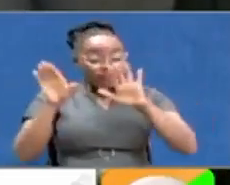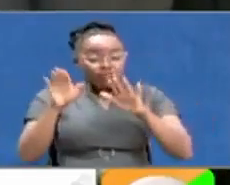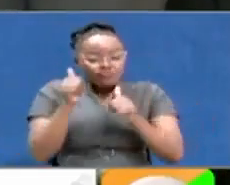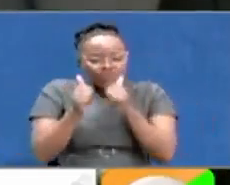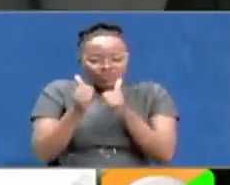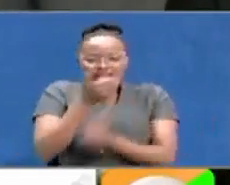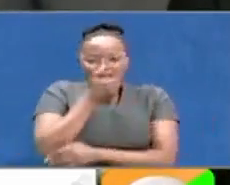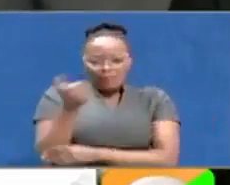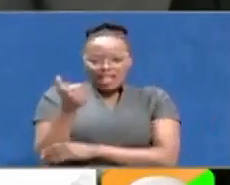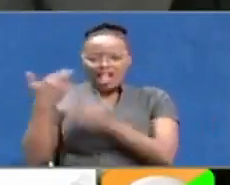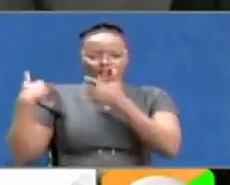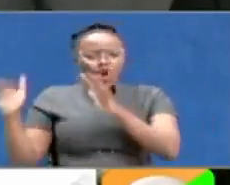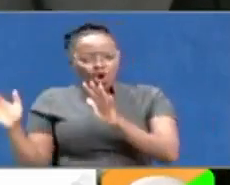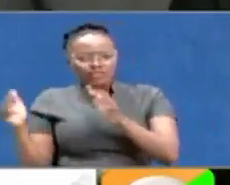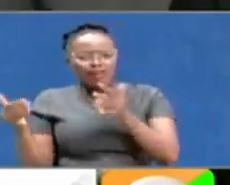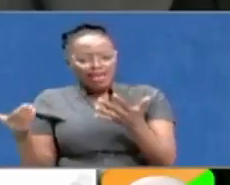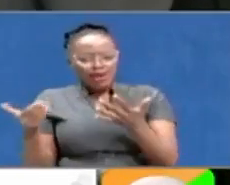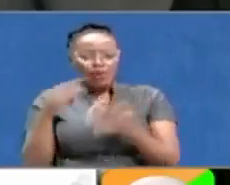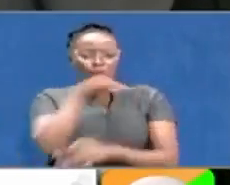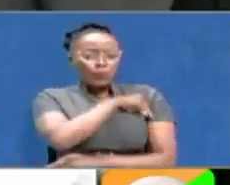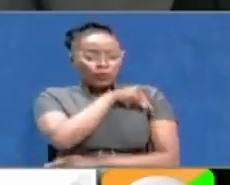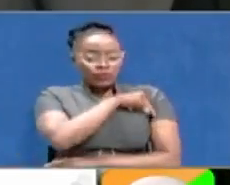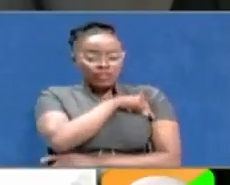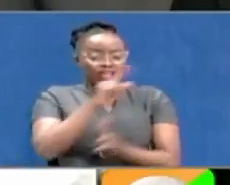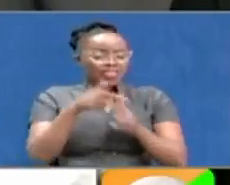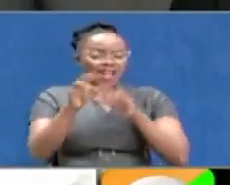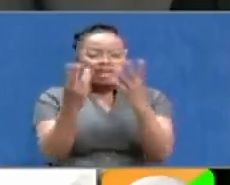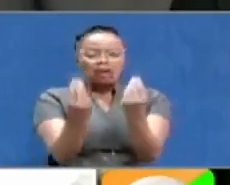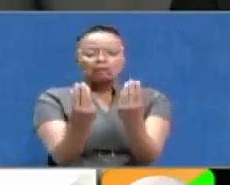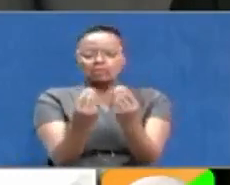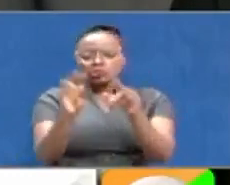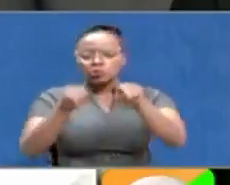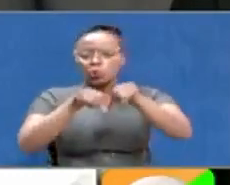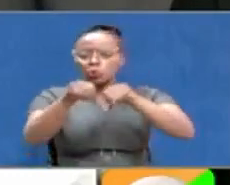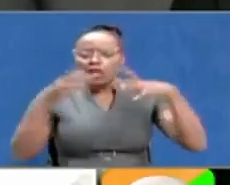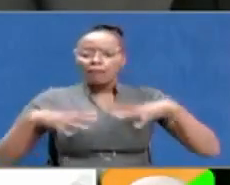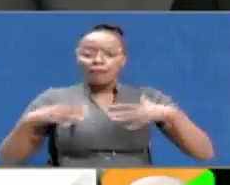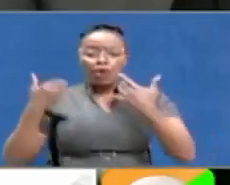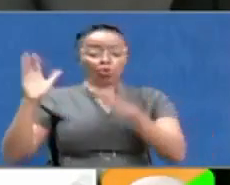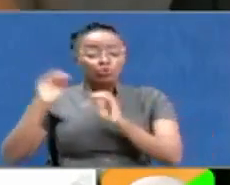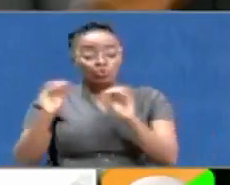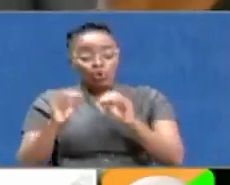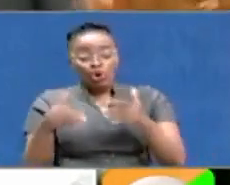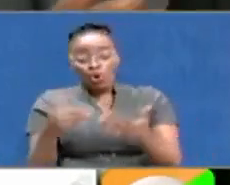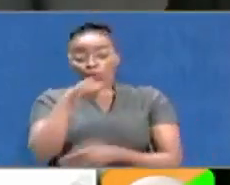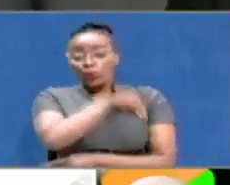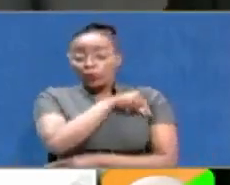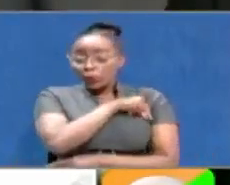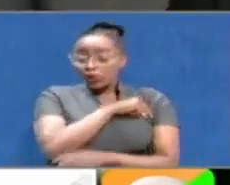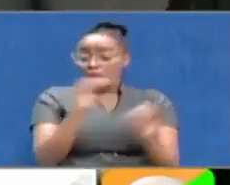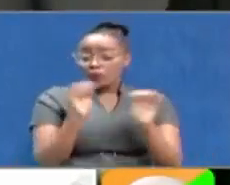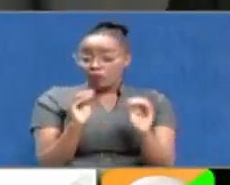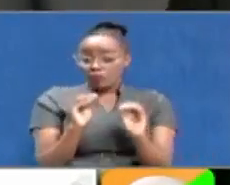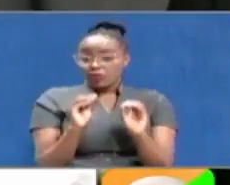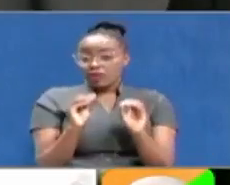the question of losing and winning becomes manageable. Yeah, people will not gain lots of amount of money,